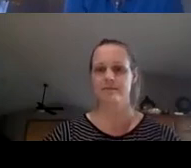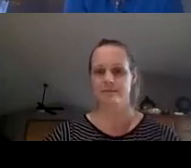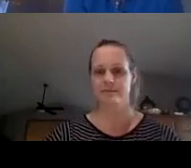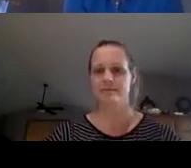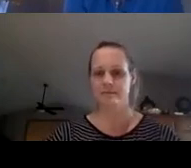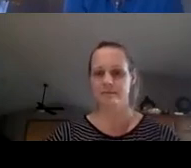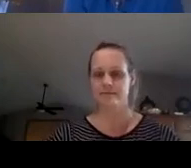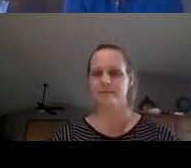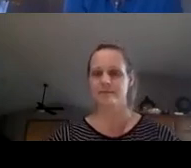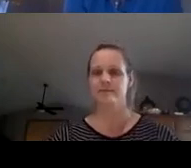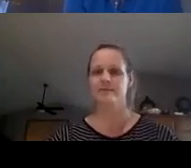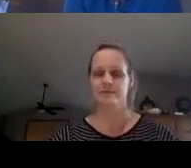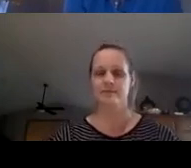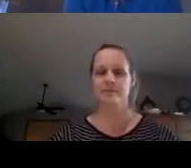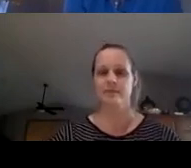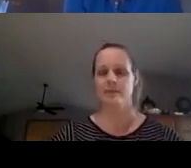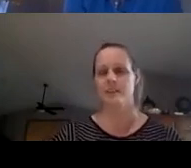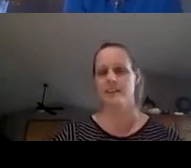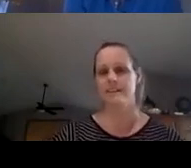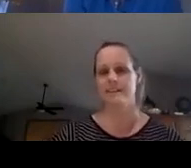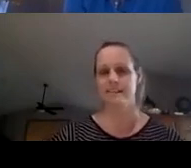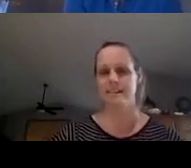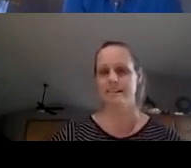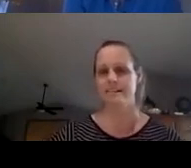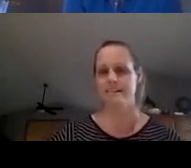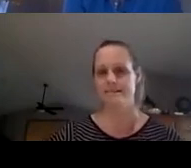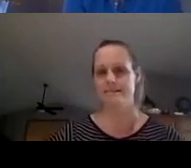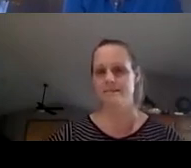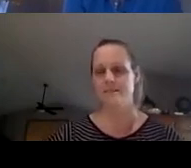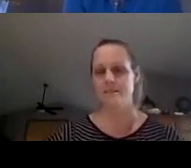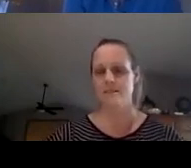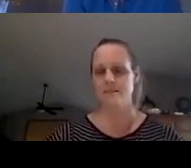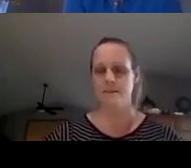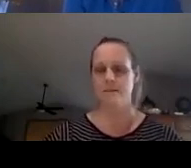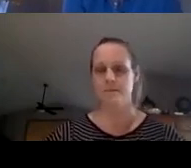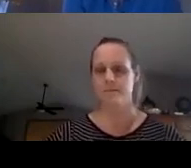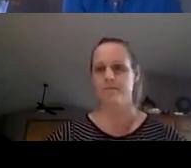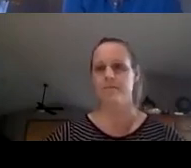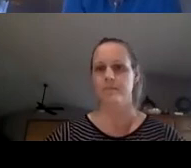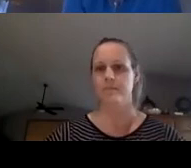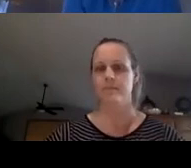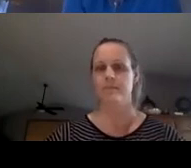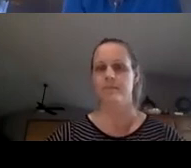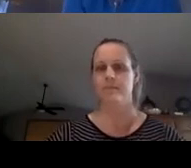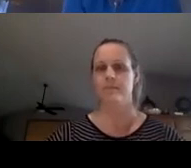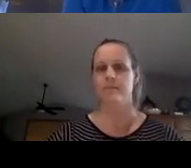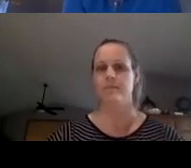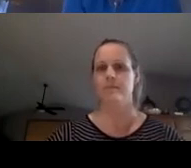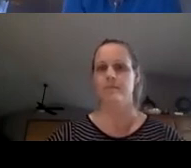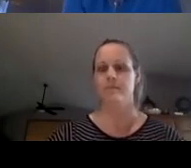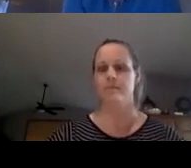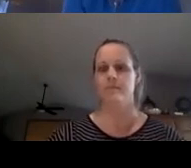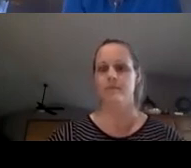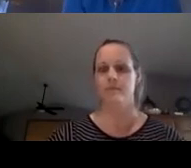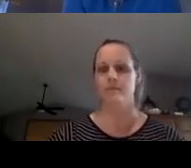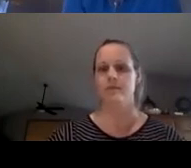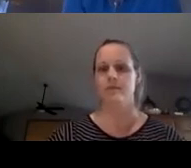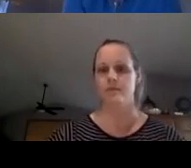treatment, right? It's not like a medication that we give where we have to like weight base it. This is like instructions for your